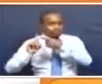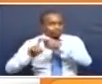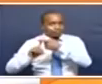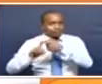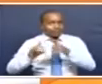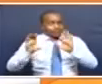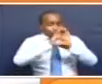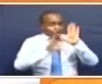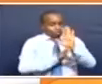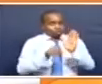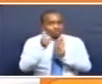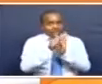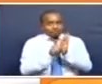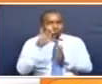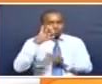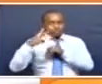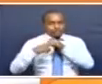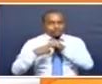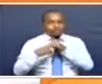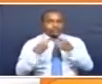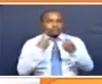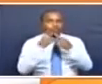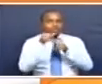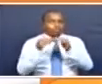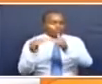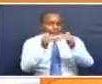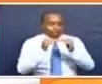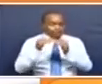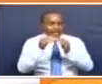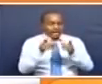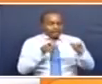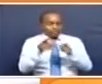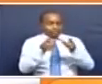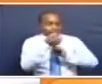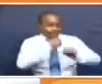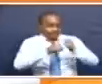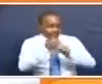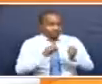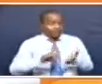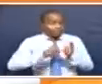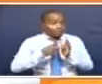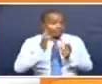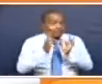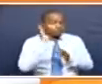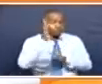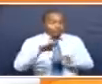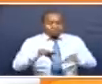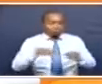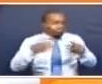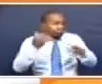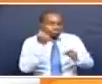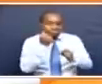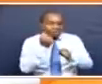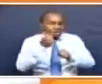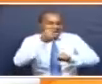under Article 47 talks about fair administrative action. And so if you are going to undertake any action as a public officer or